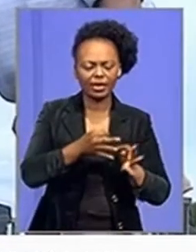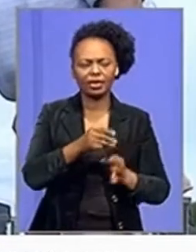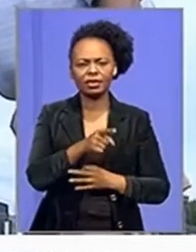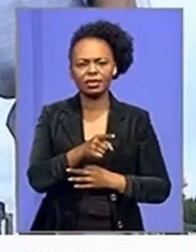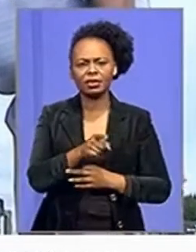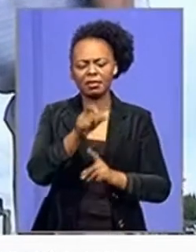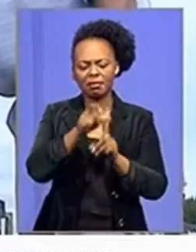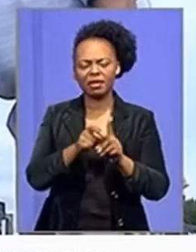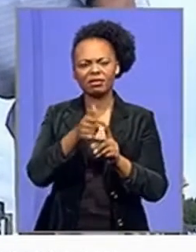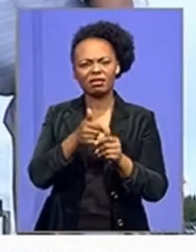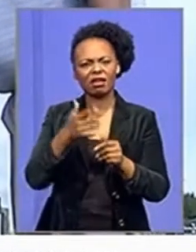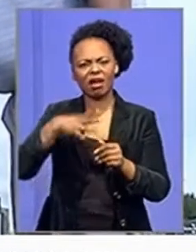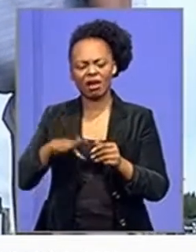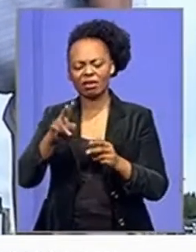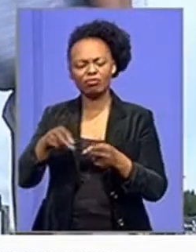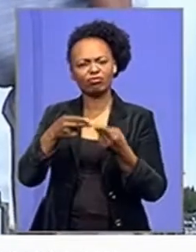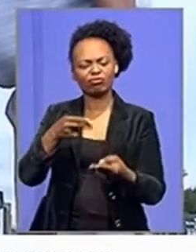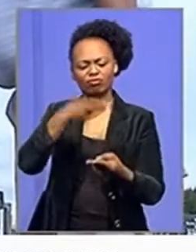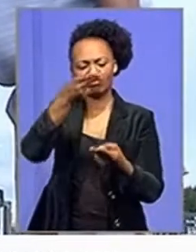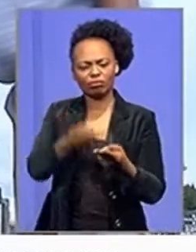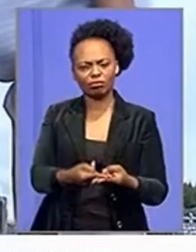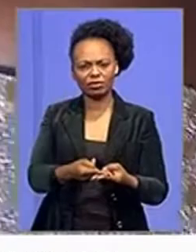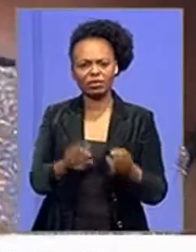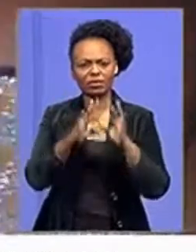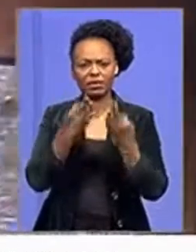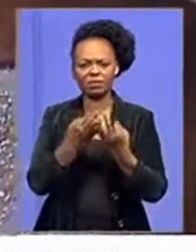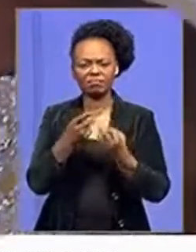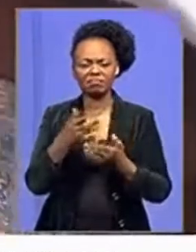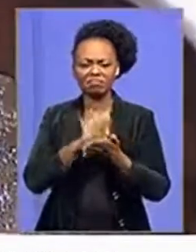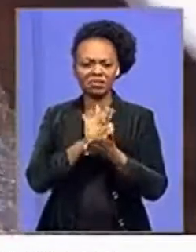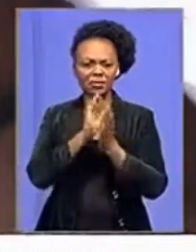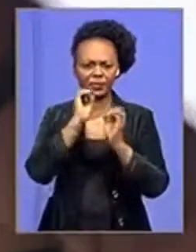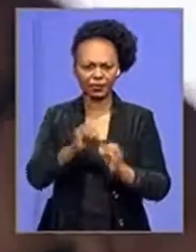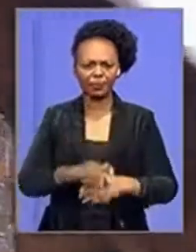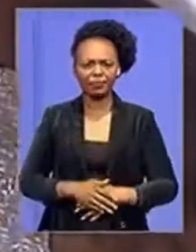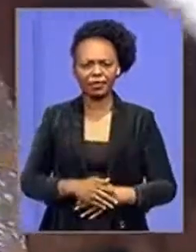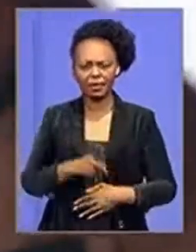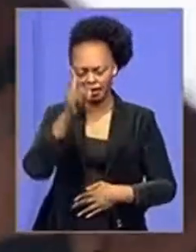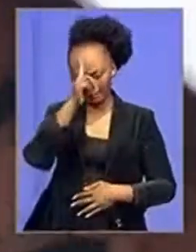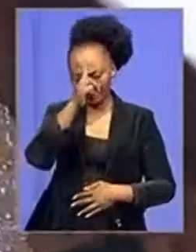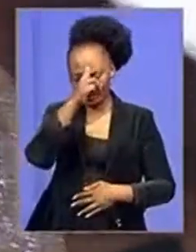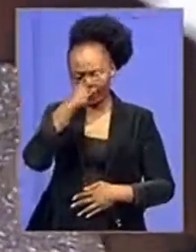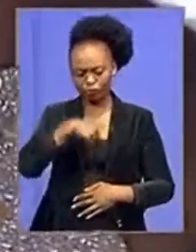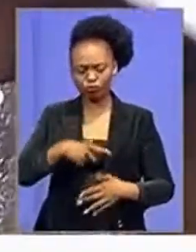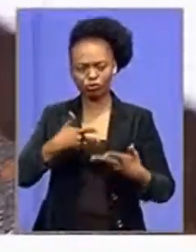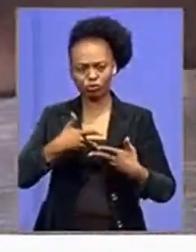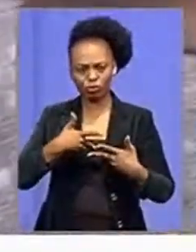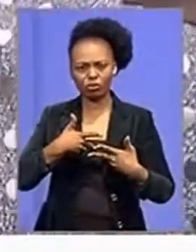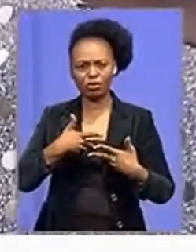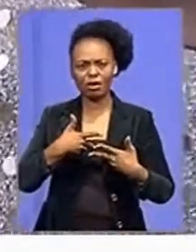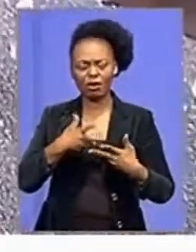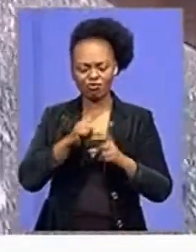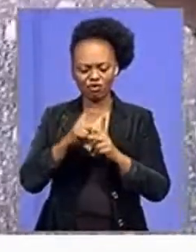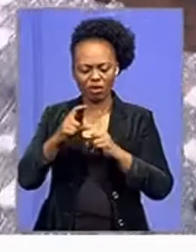bane thuso ga re thole ga di jeshe ba lapa di wela ya ka re le ma Afrika ke setso sa rona gore re di etse